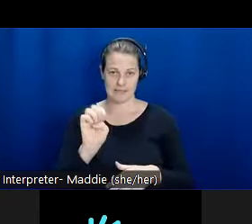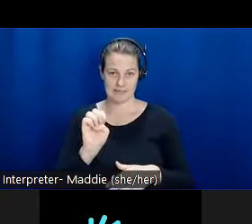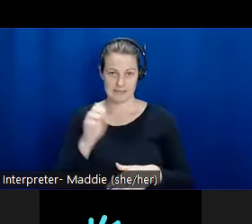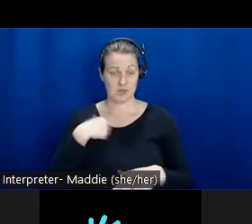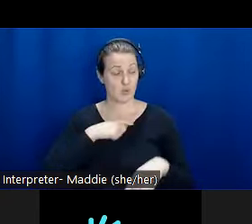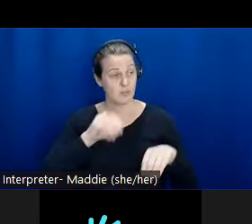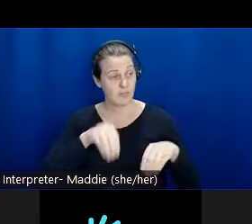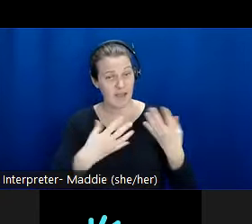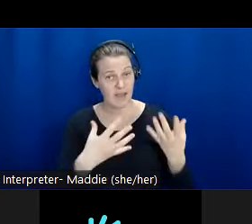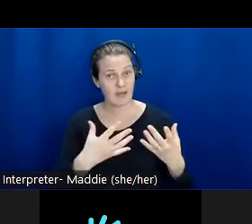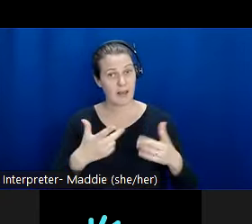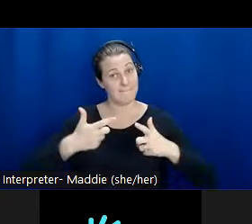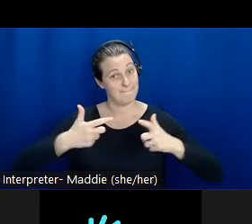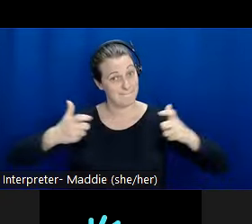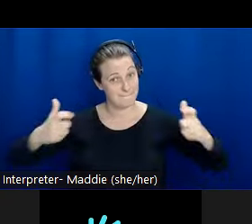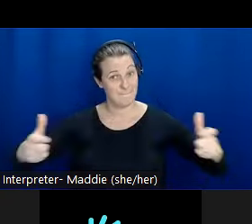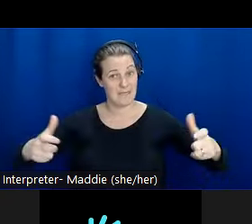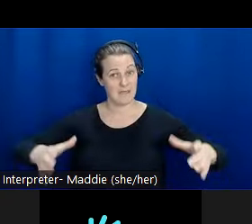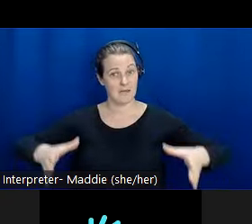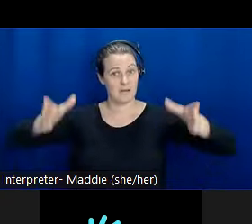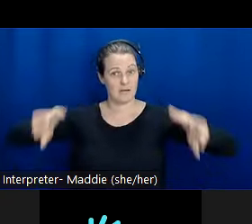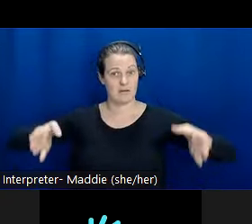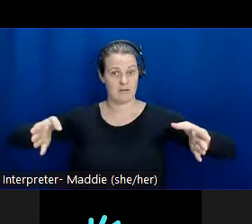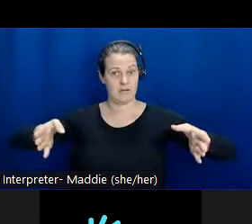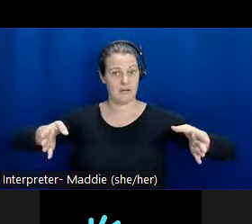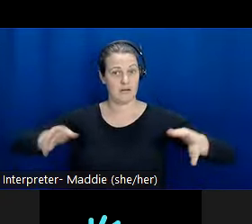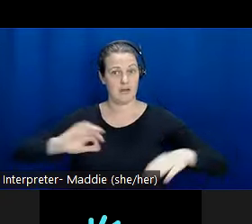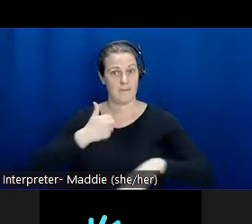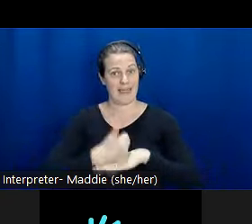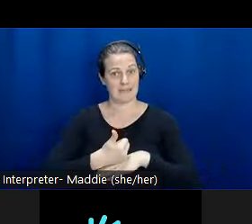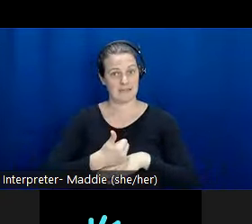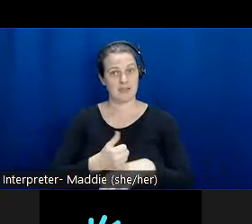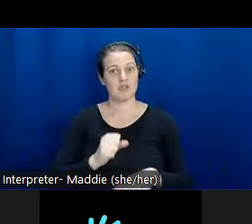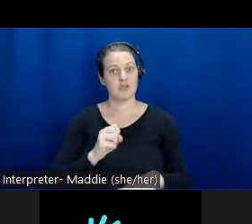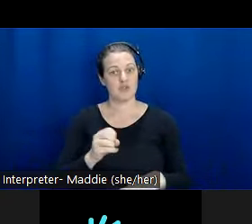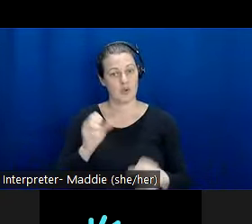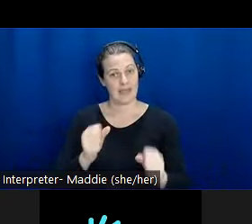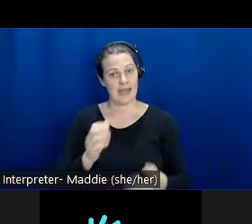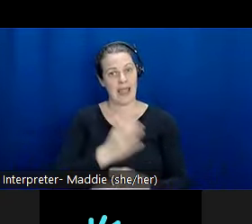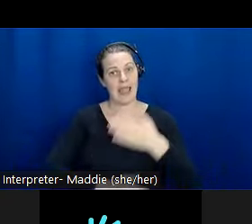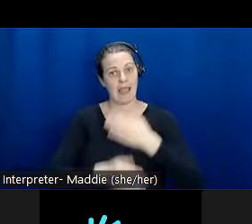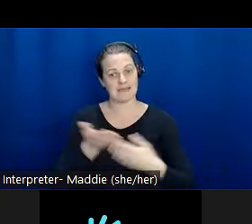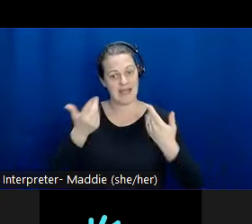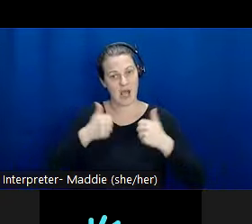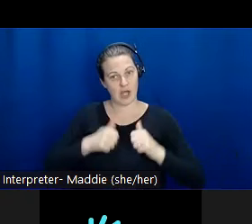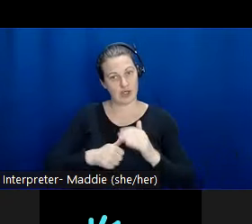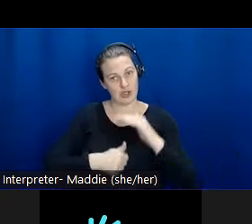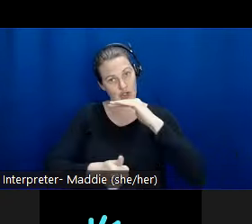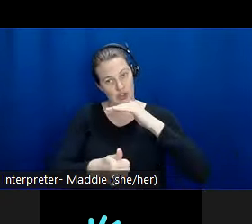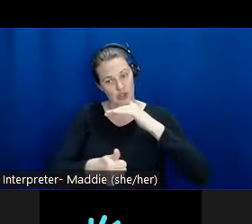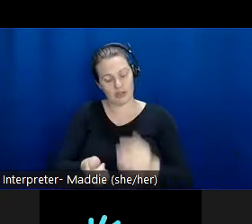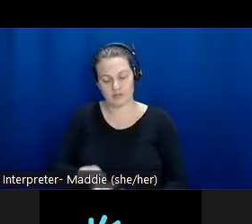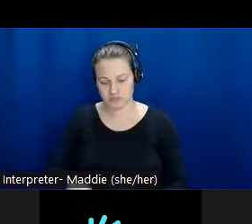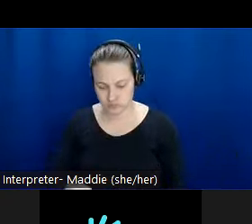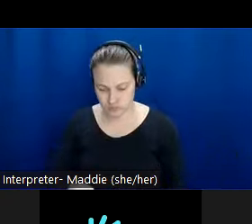very large digital magnifier on a base so that the patient can place her hands under this base and see her hands as she does